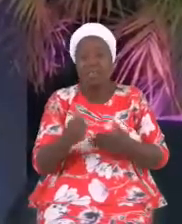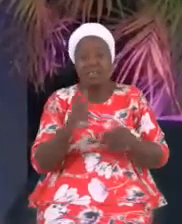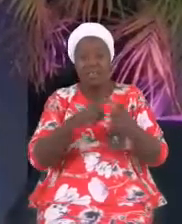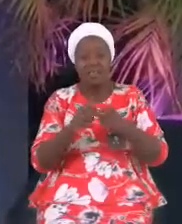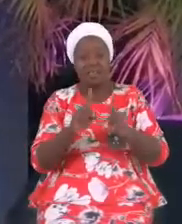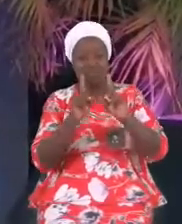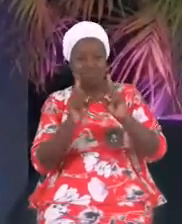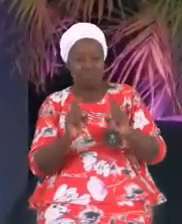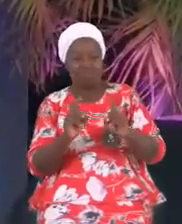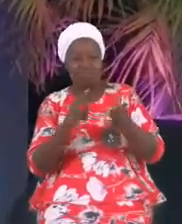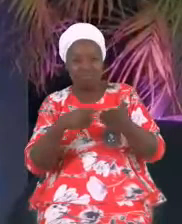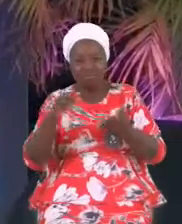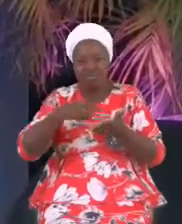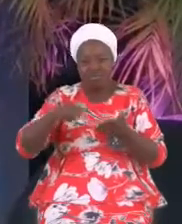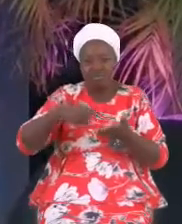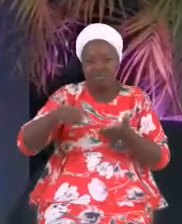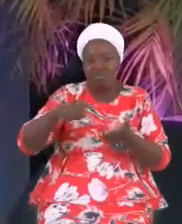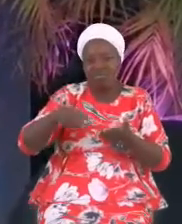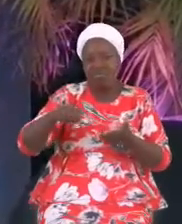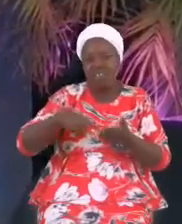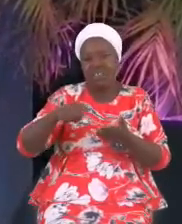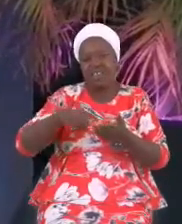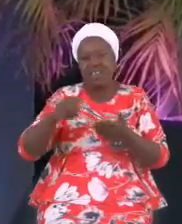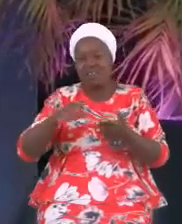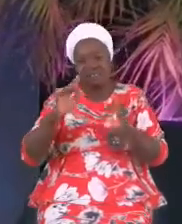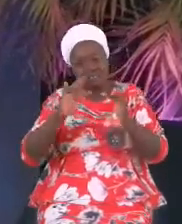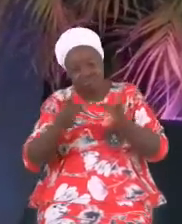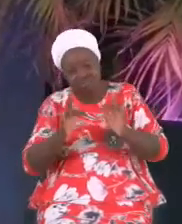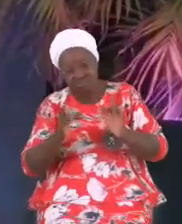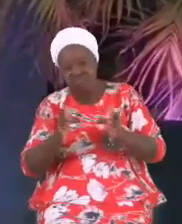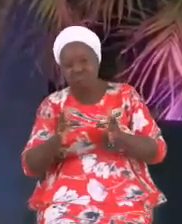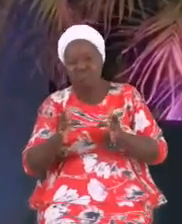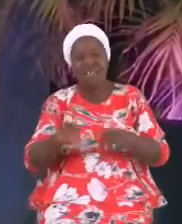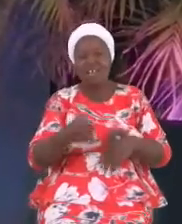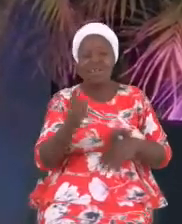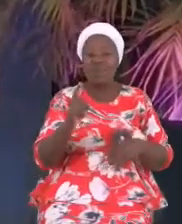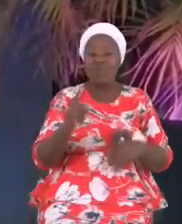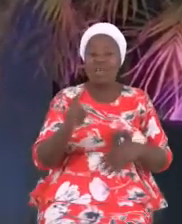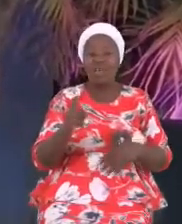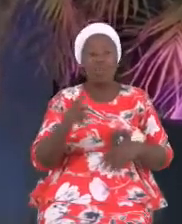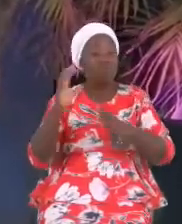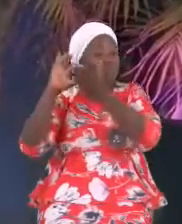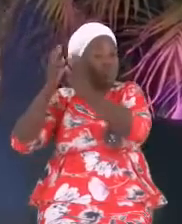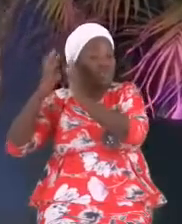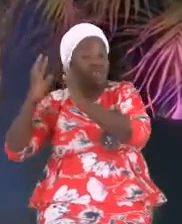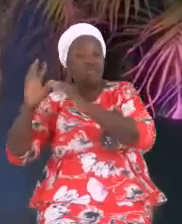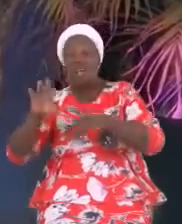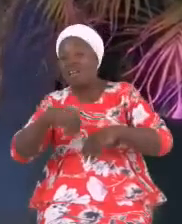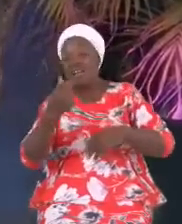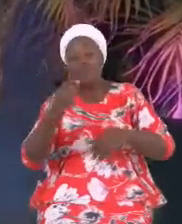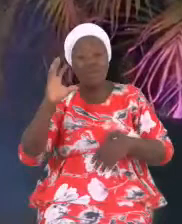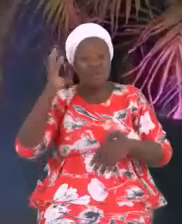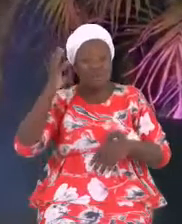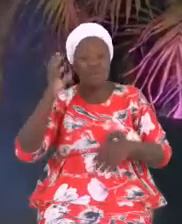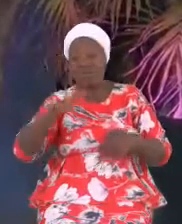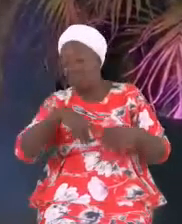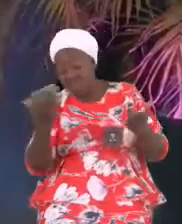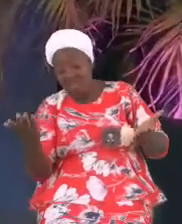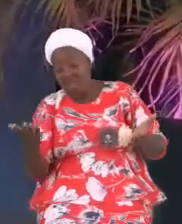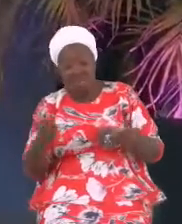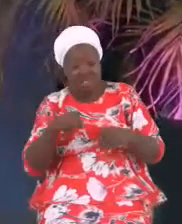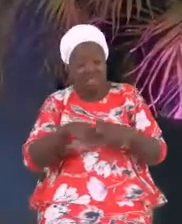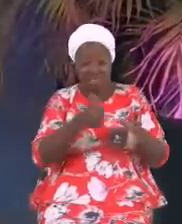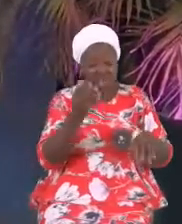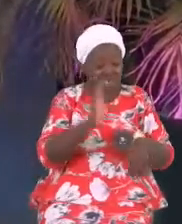online, radio, television, anywhere, all over the globe, you are connected now. Your miracle